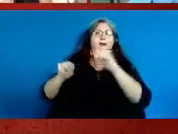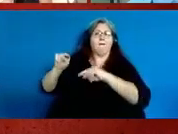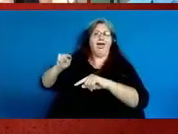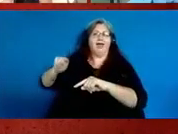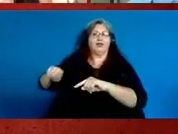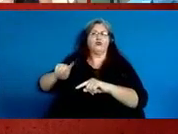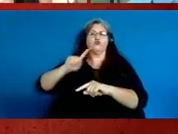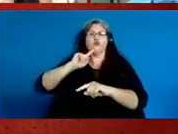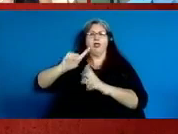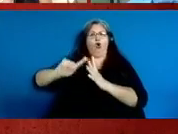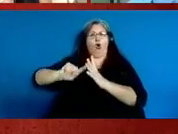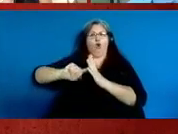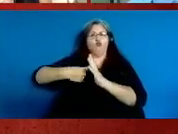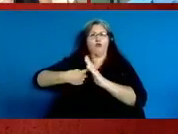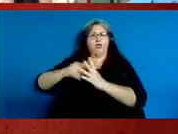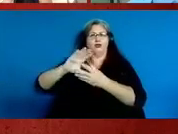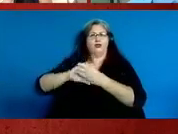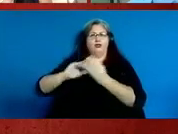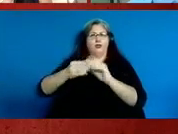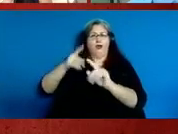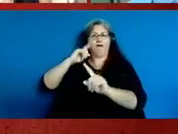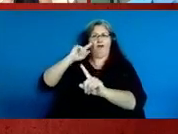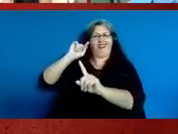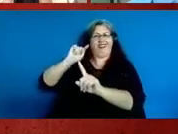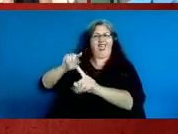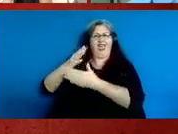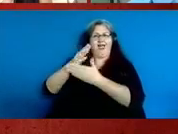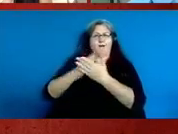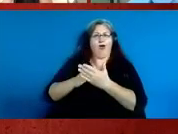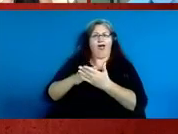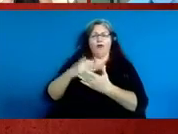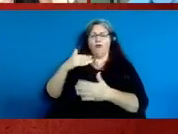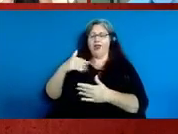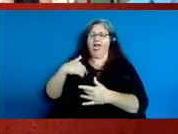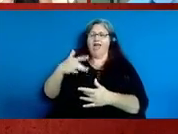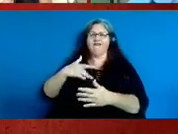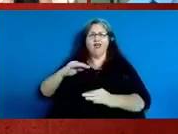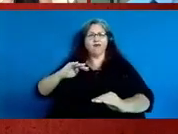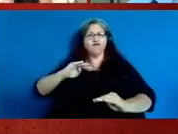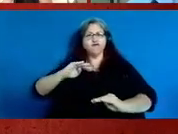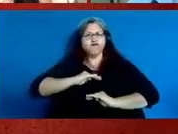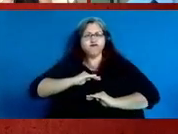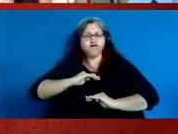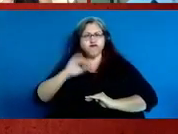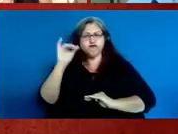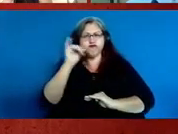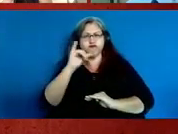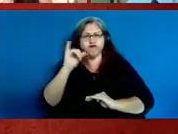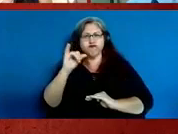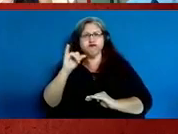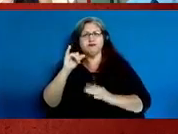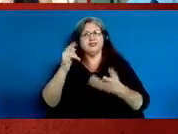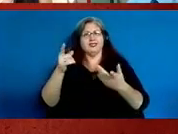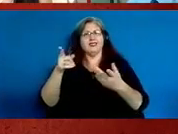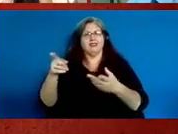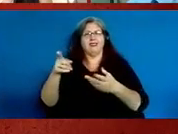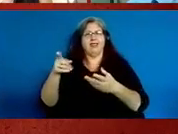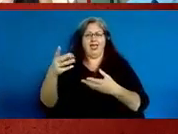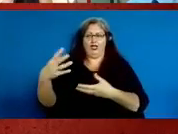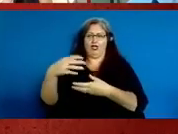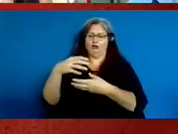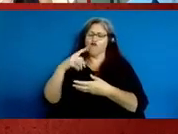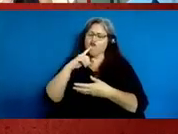source material for that moment, and it was so gratifying that they took that amount